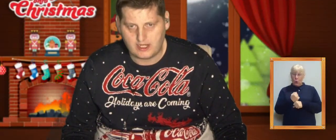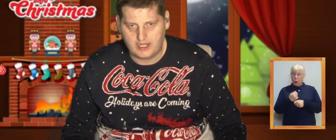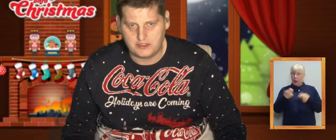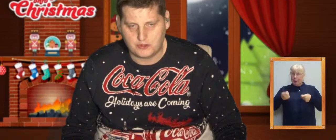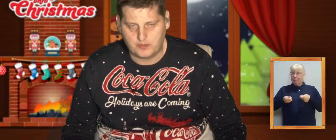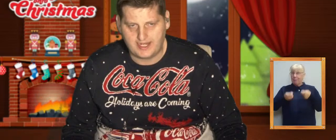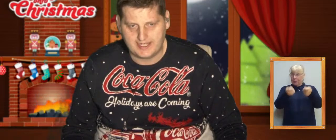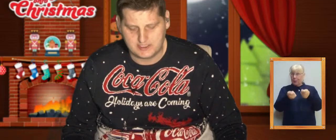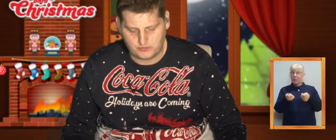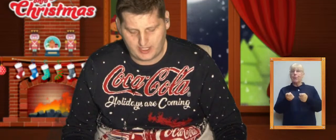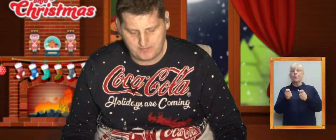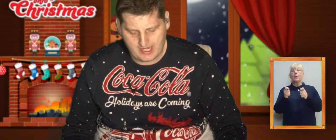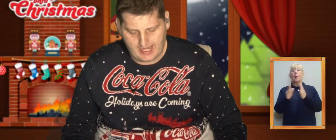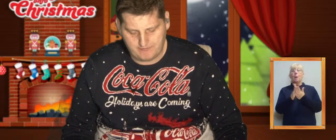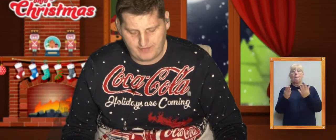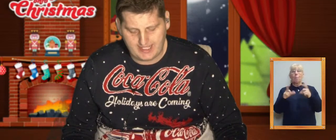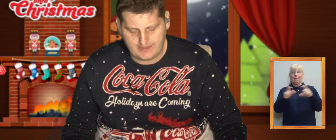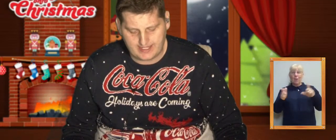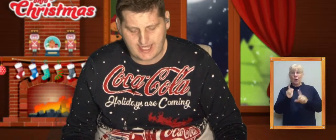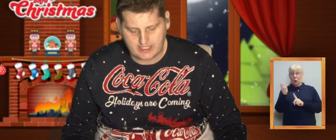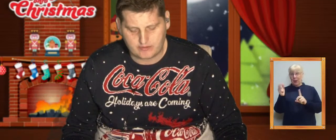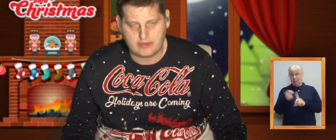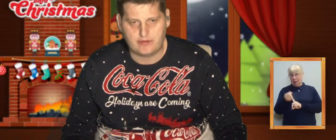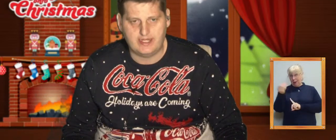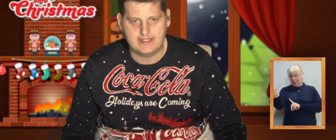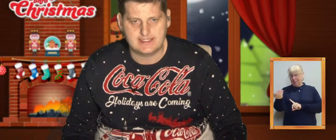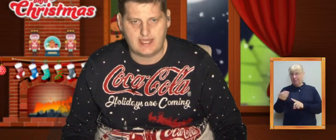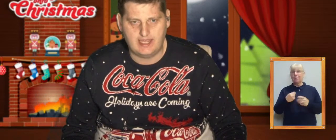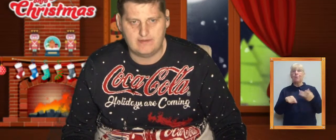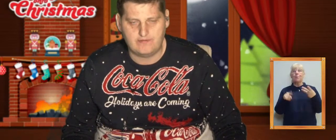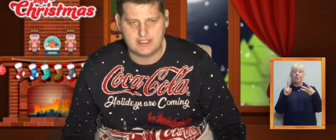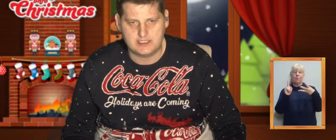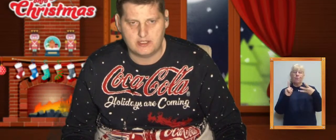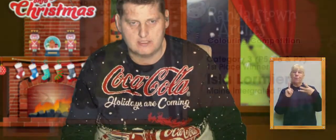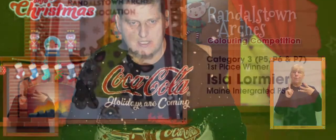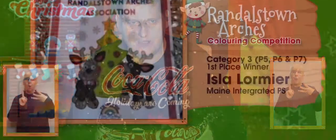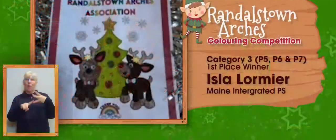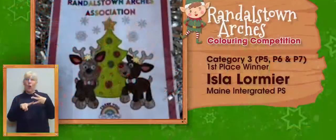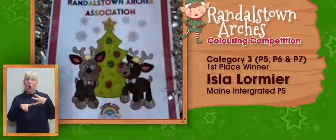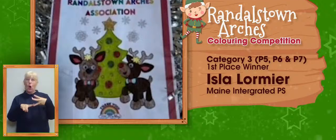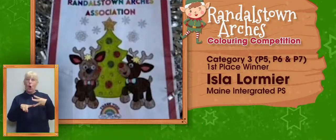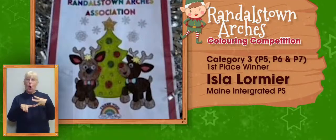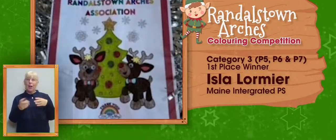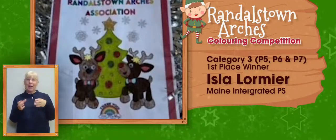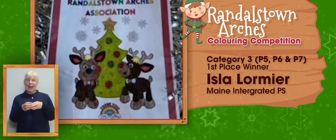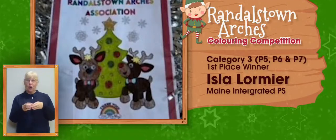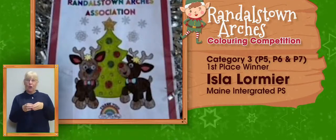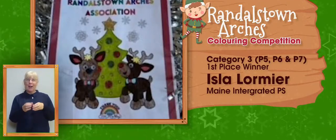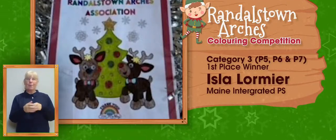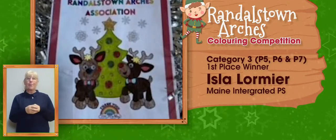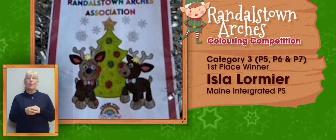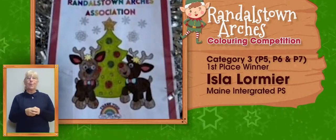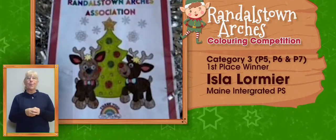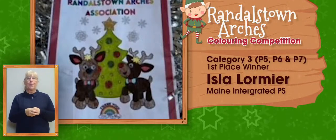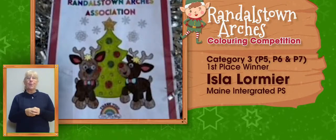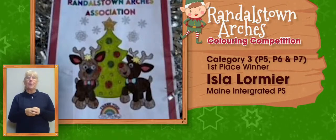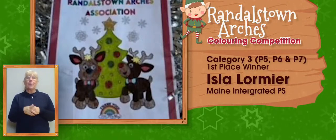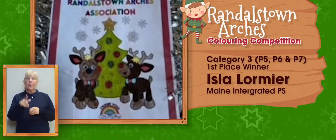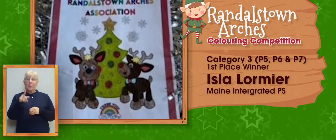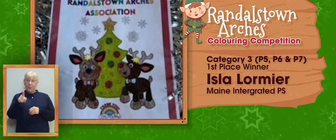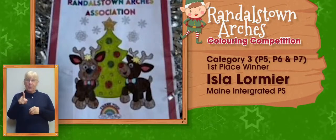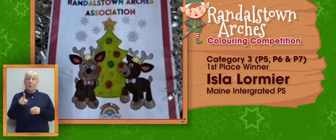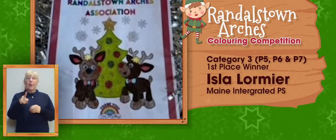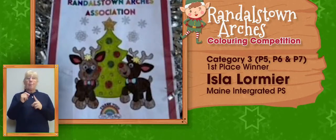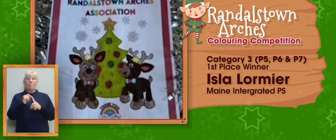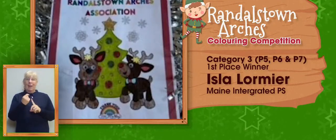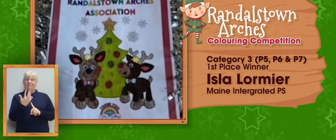heading your way as well. And finally then, category three, this finishes out the rest of the primary school kids, so taking in P5,